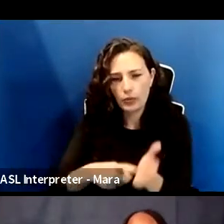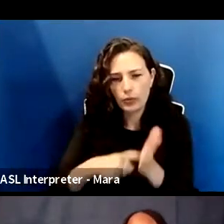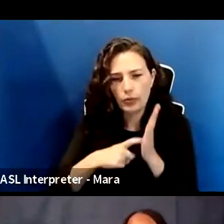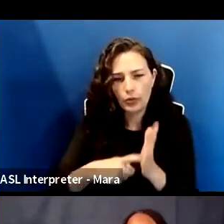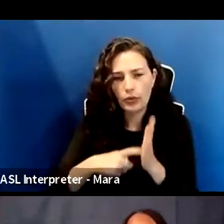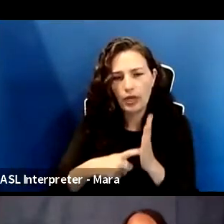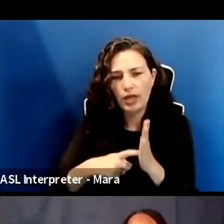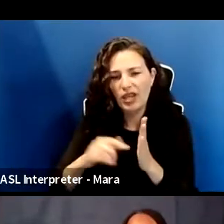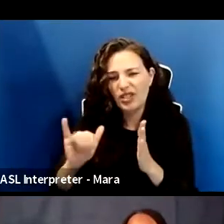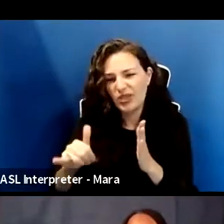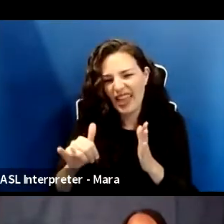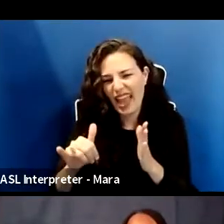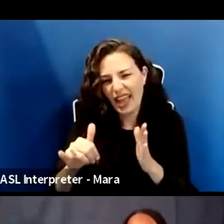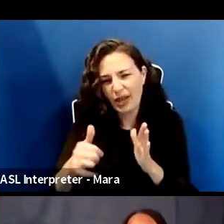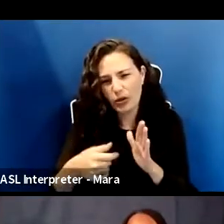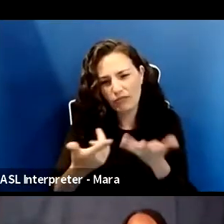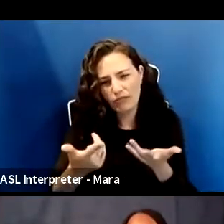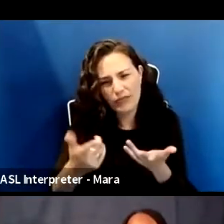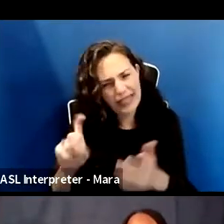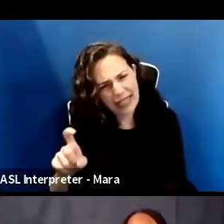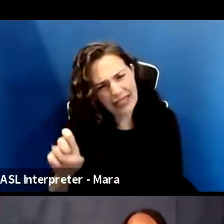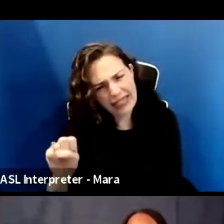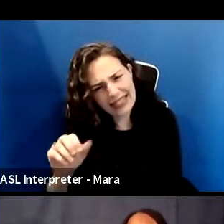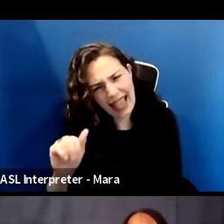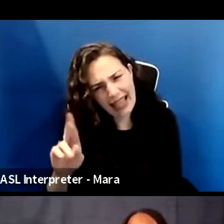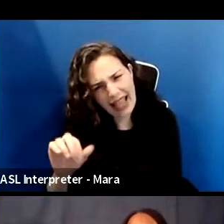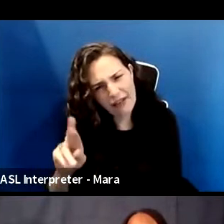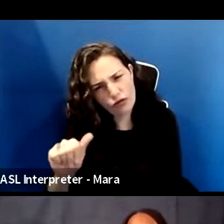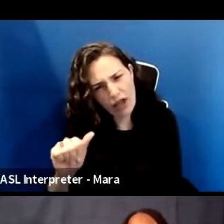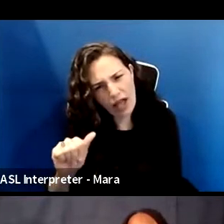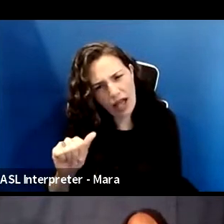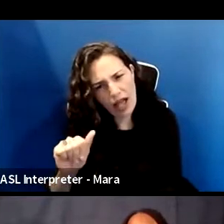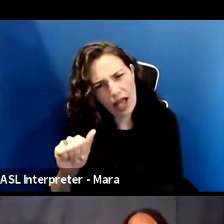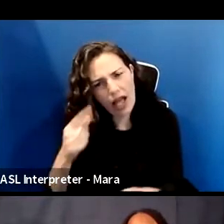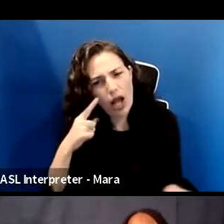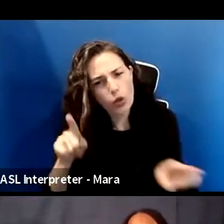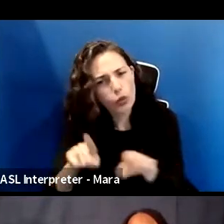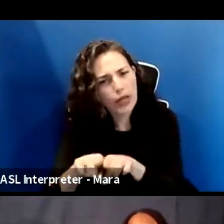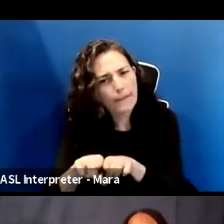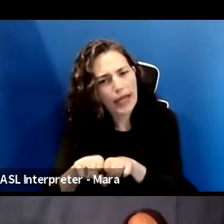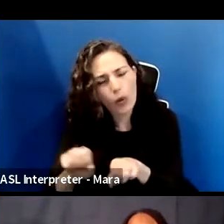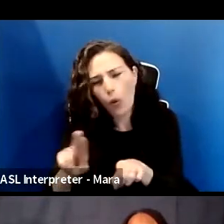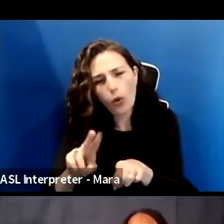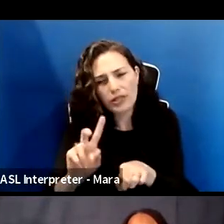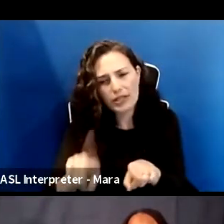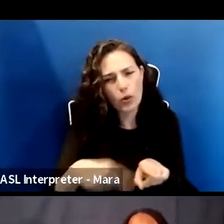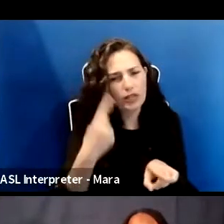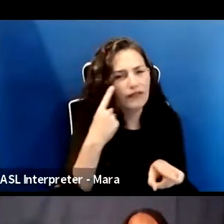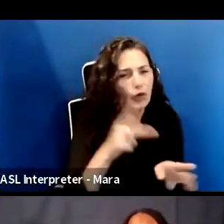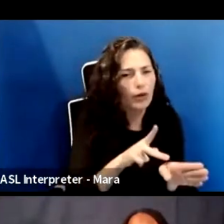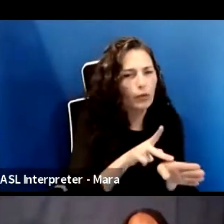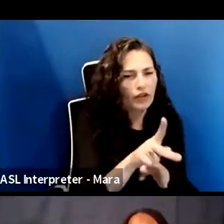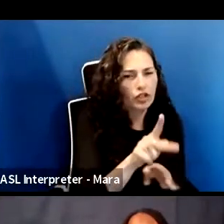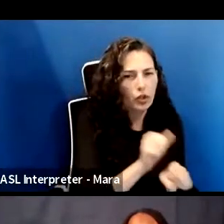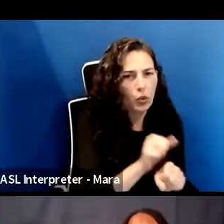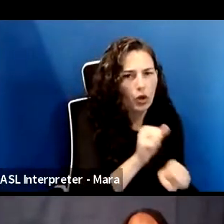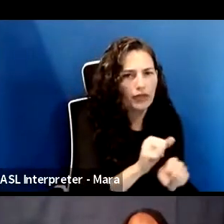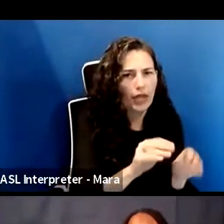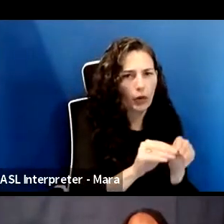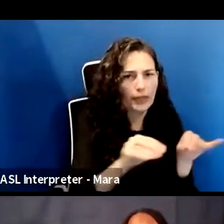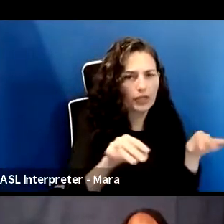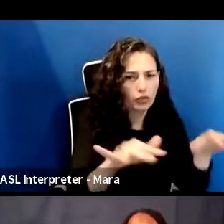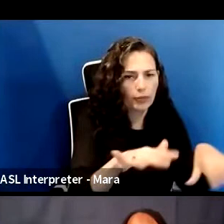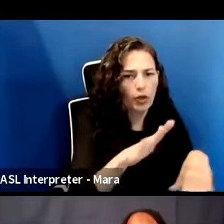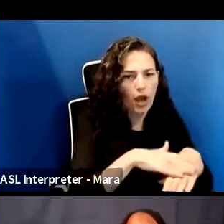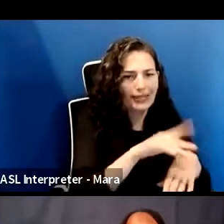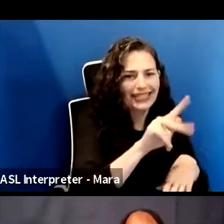SAG-AFTRA agreement, or is that just for professional work that will be distributed on TV and film? Great question.